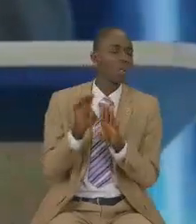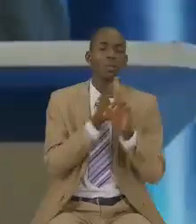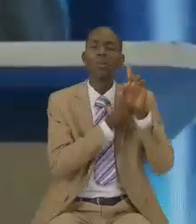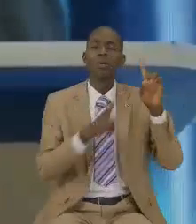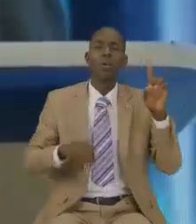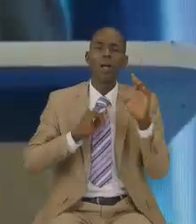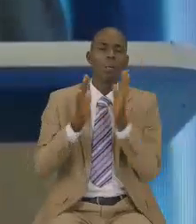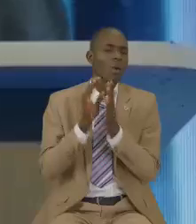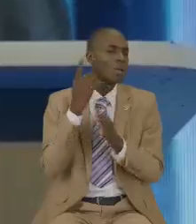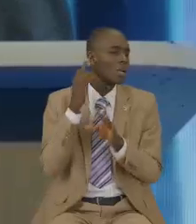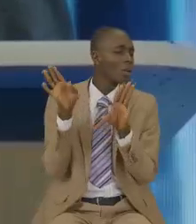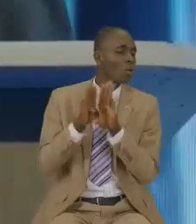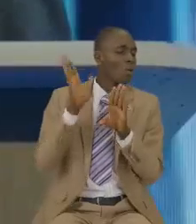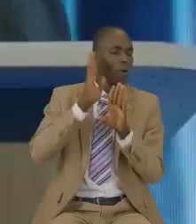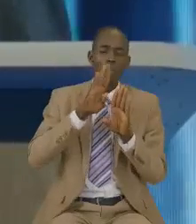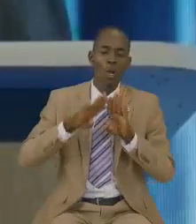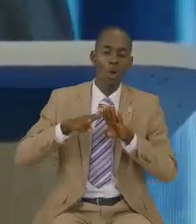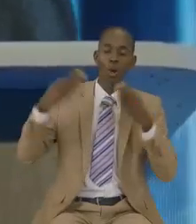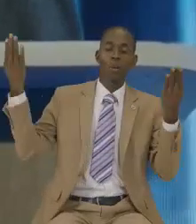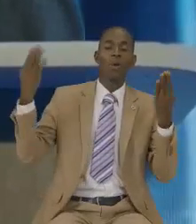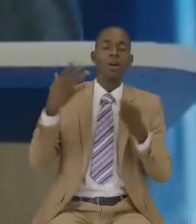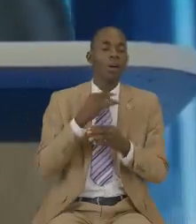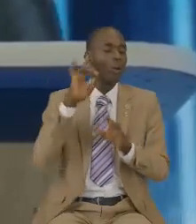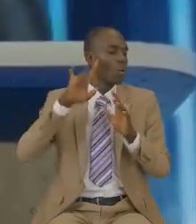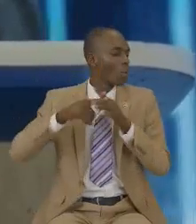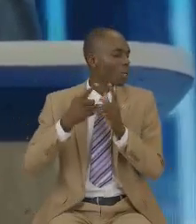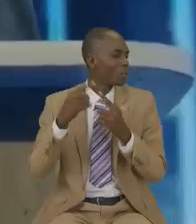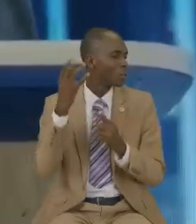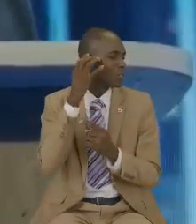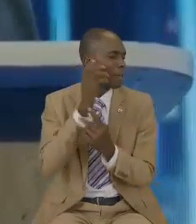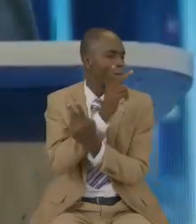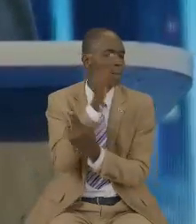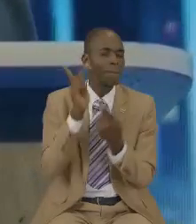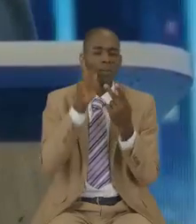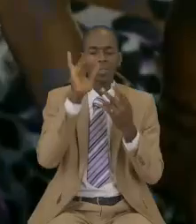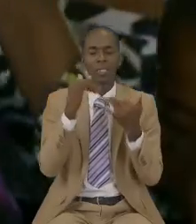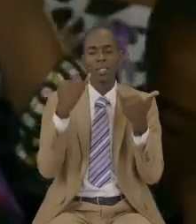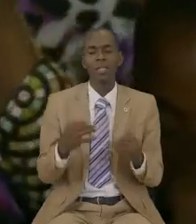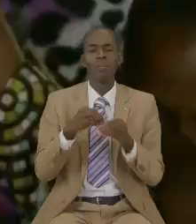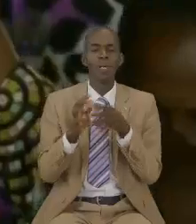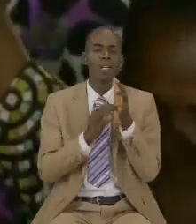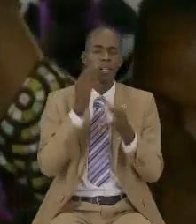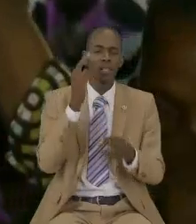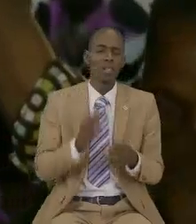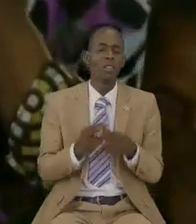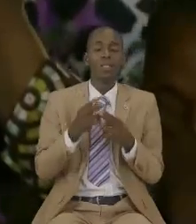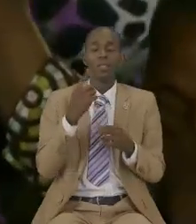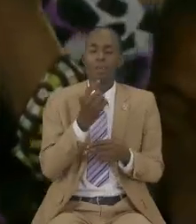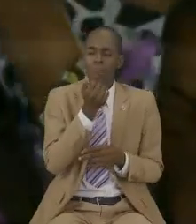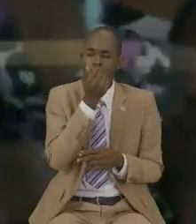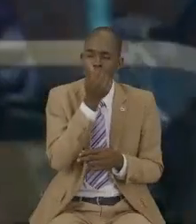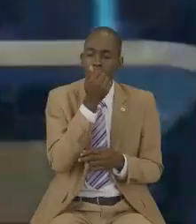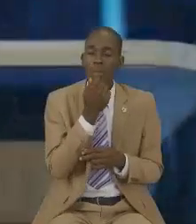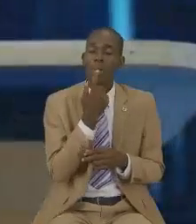that those deaf ears will open and you begin to hear perfectly now in Jesus' name. The dumb